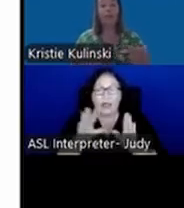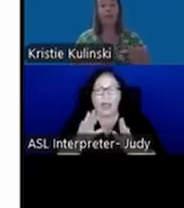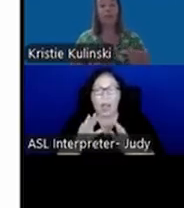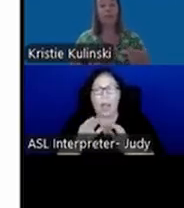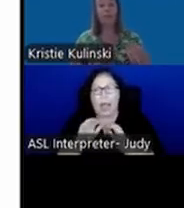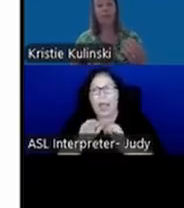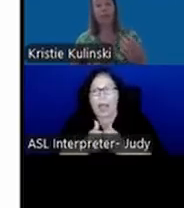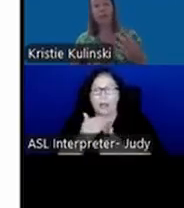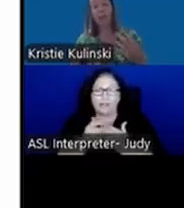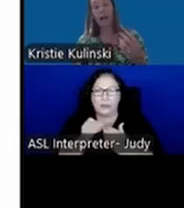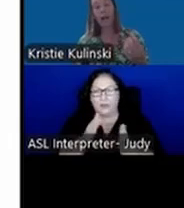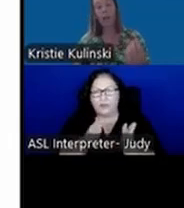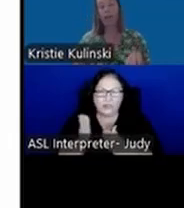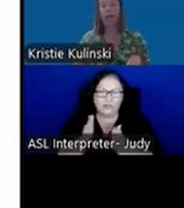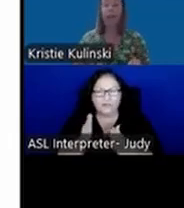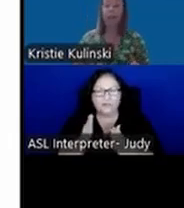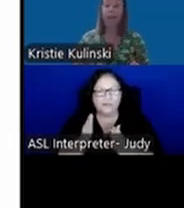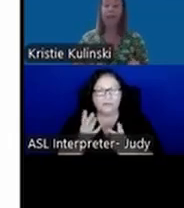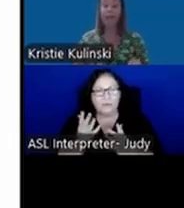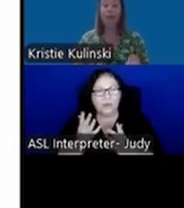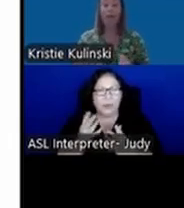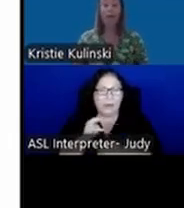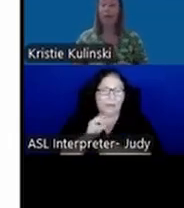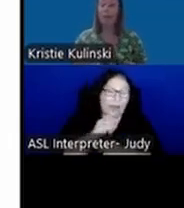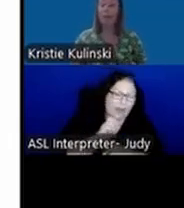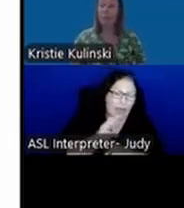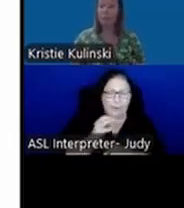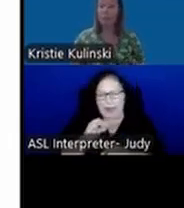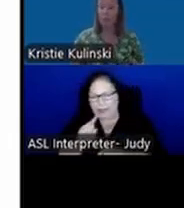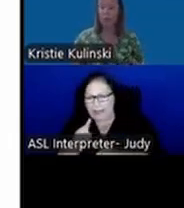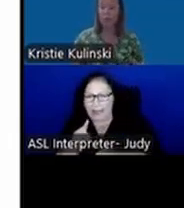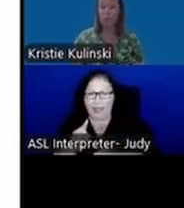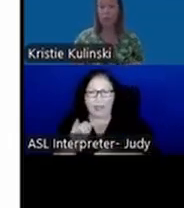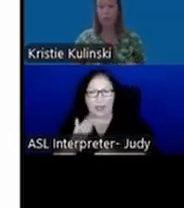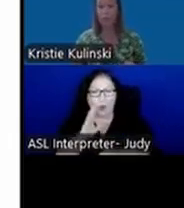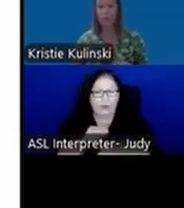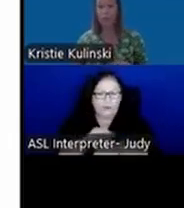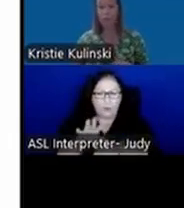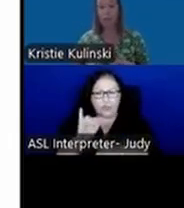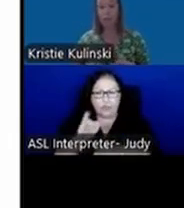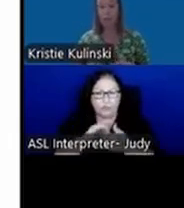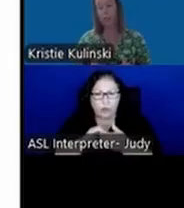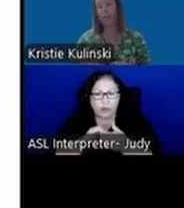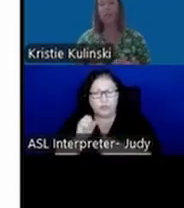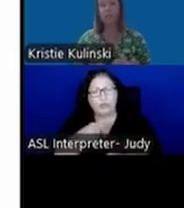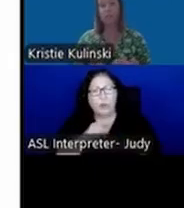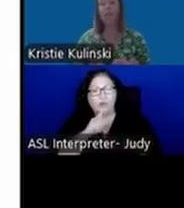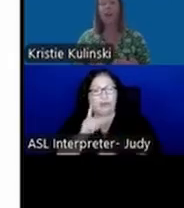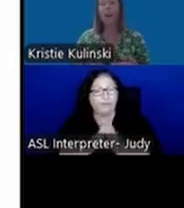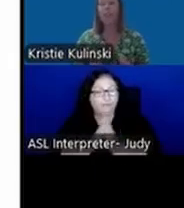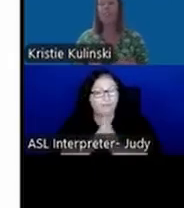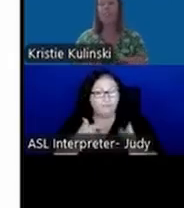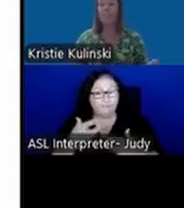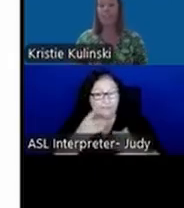in the federal Medicare, Medicaid landscape are going to influence these partnerships. I'm really eager to see when it is fielded, the